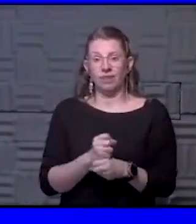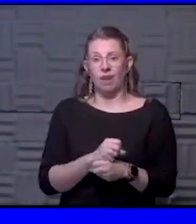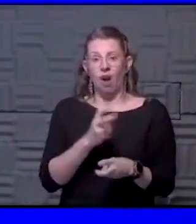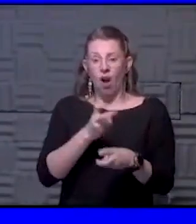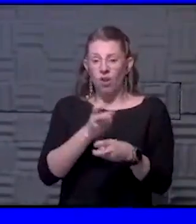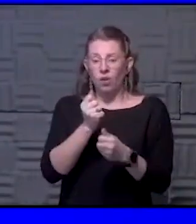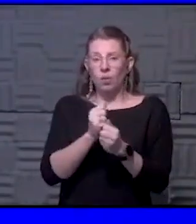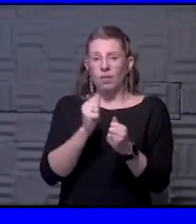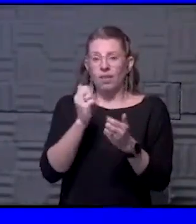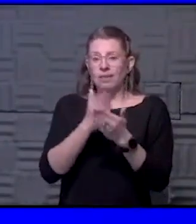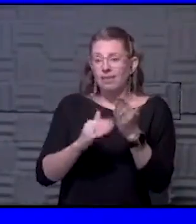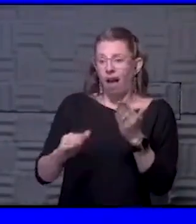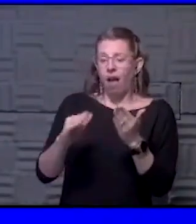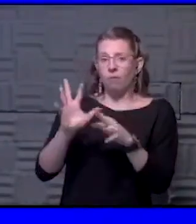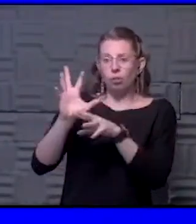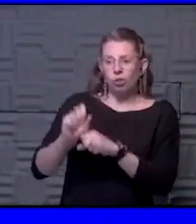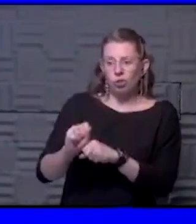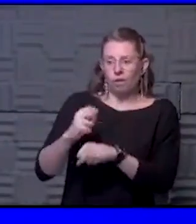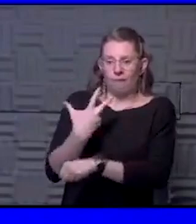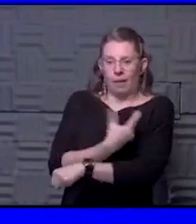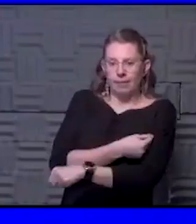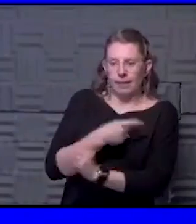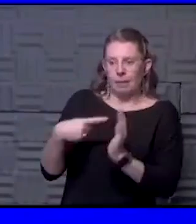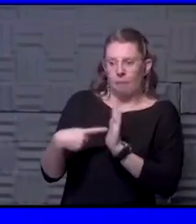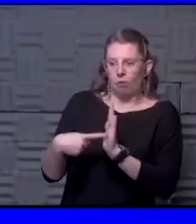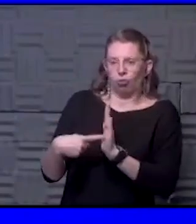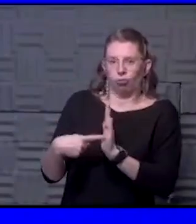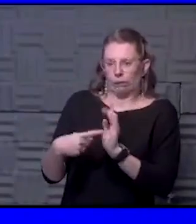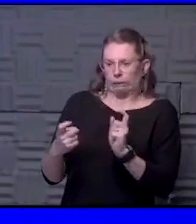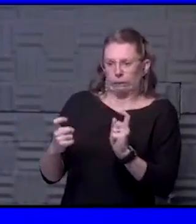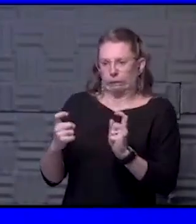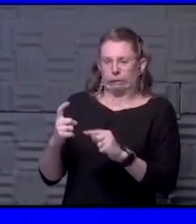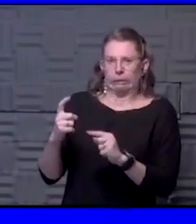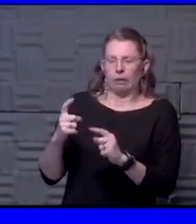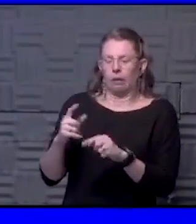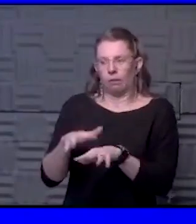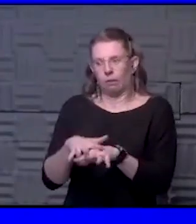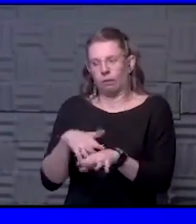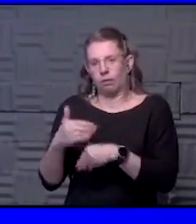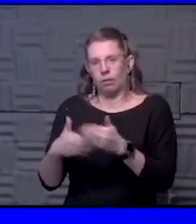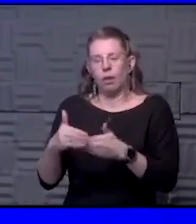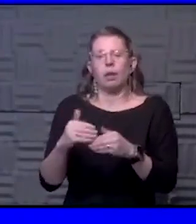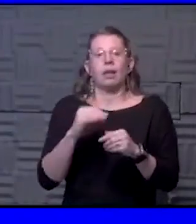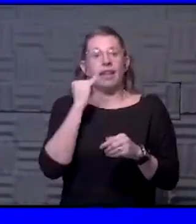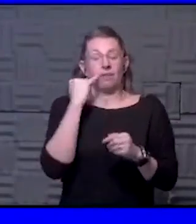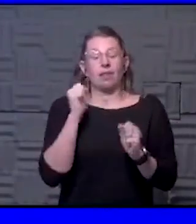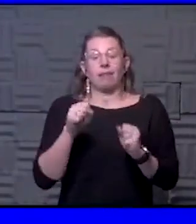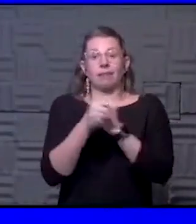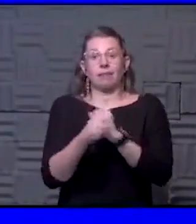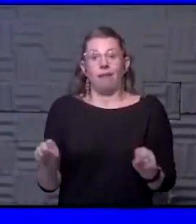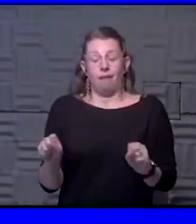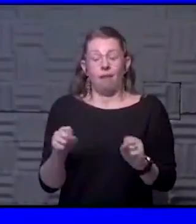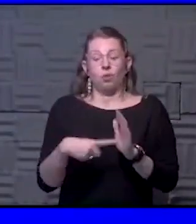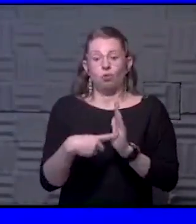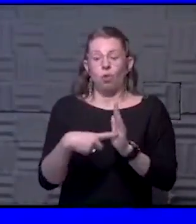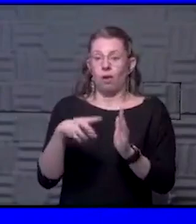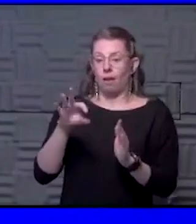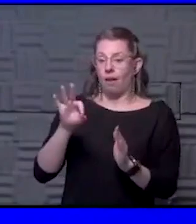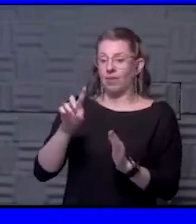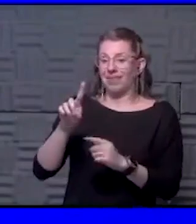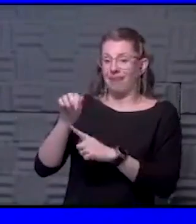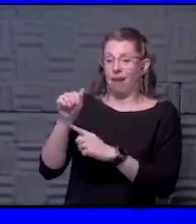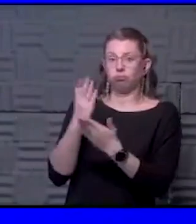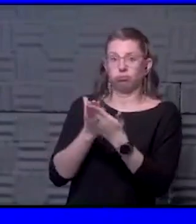with some of the traditional vaccine models. So, you know, yeah, if we can do that and do it in a safe way, which I think that's what they're showing the FDA,